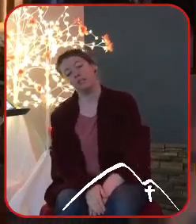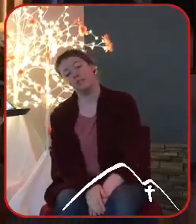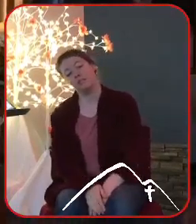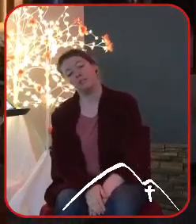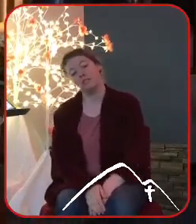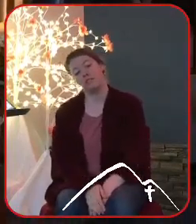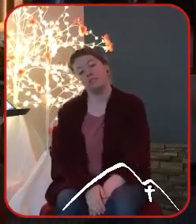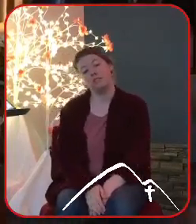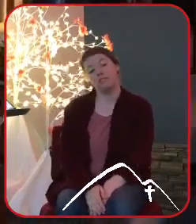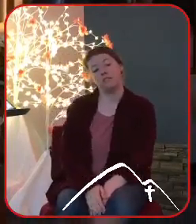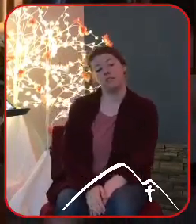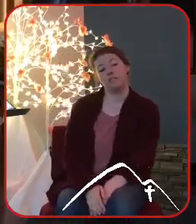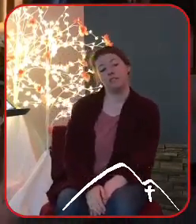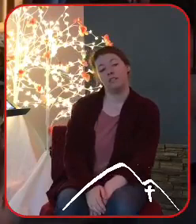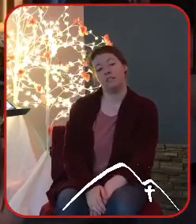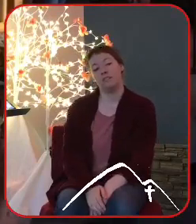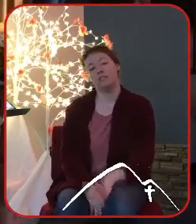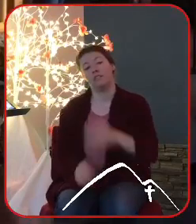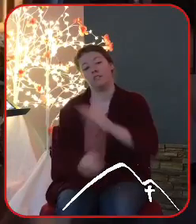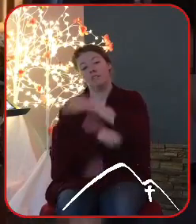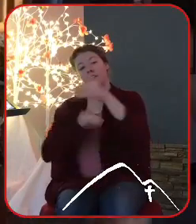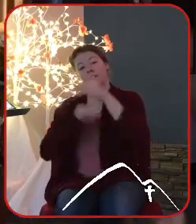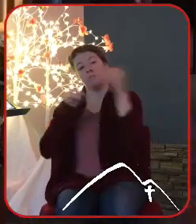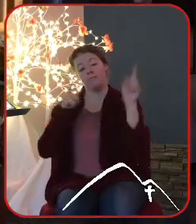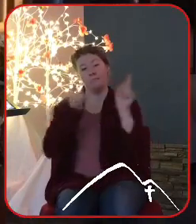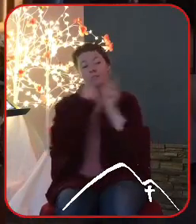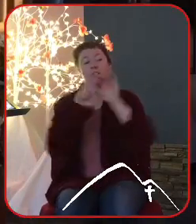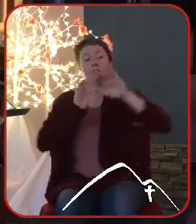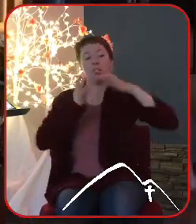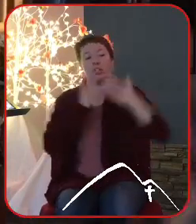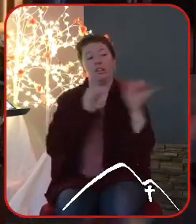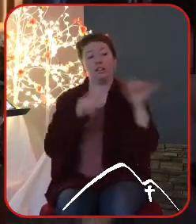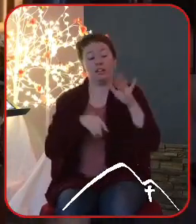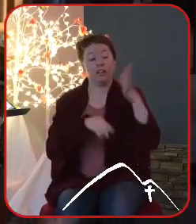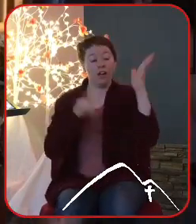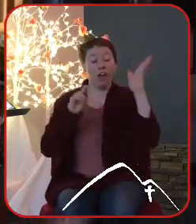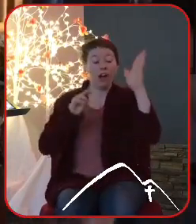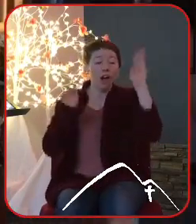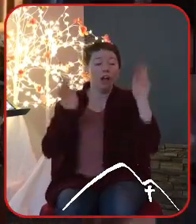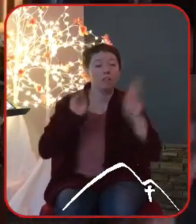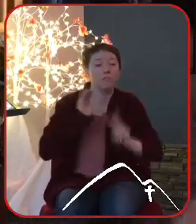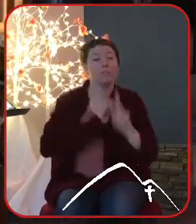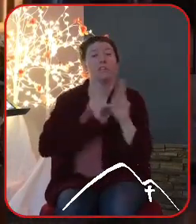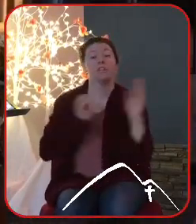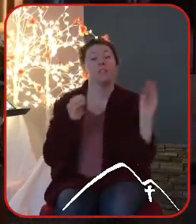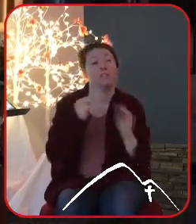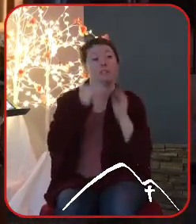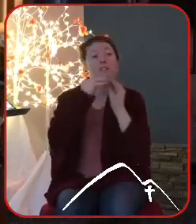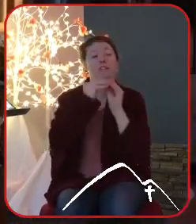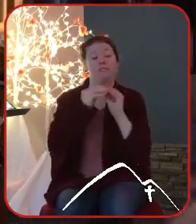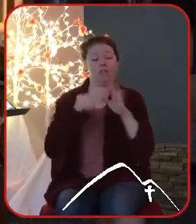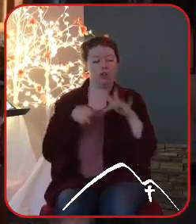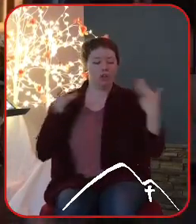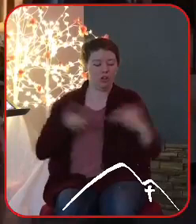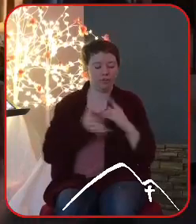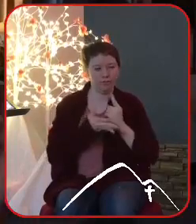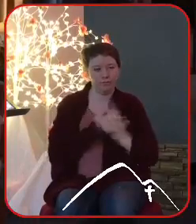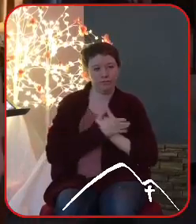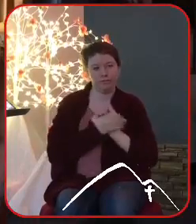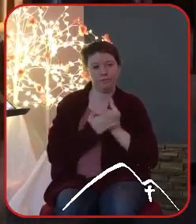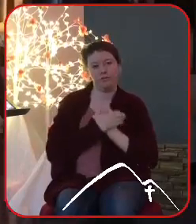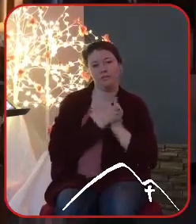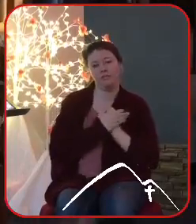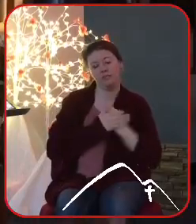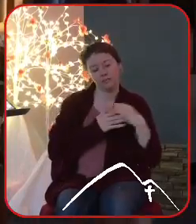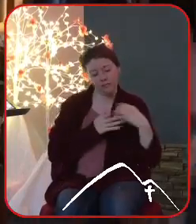And heaven meets earth like an unforeseen kiss. My heart turns violently inside